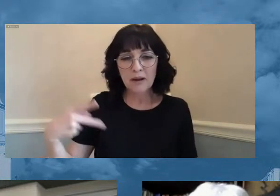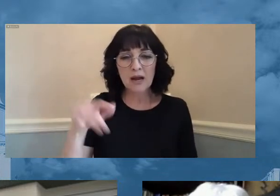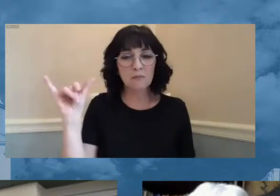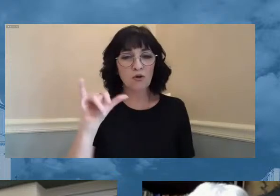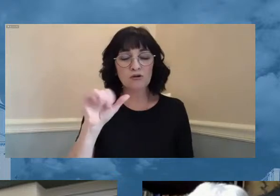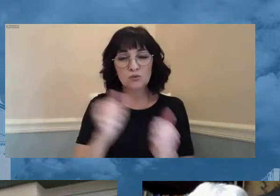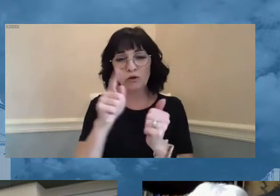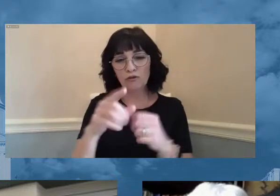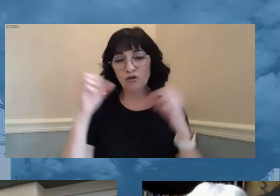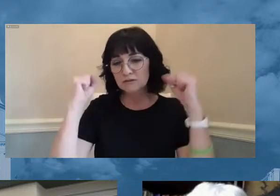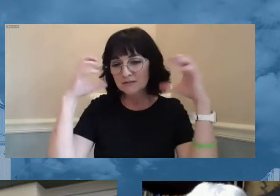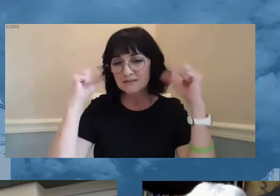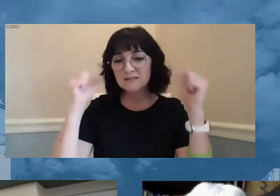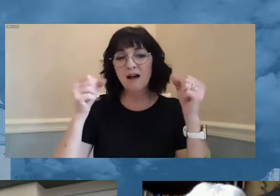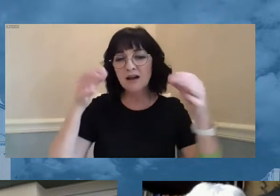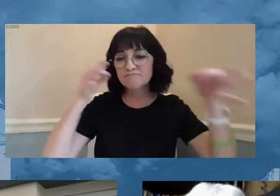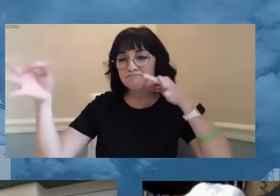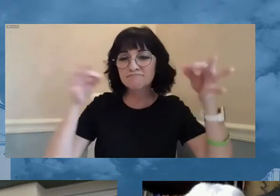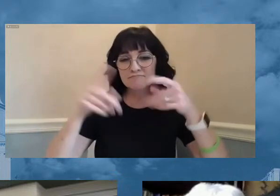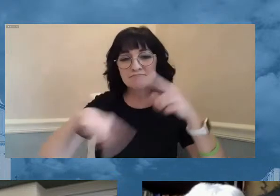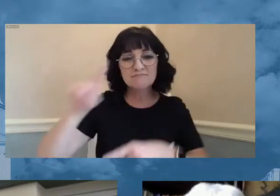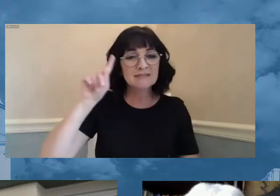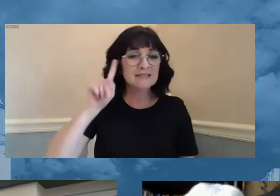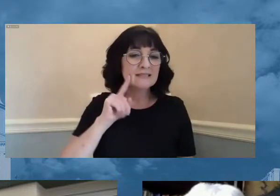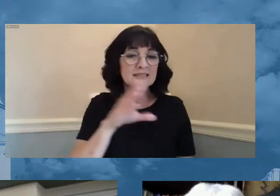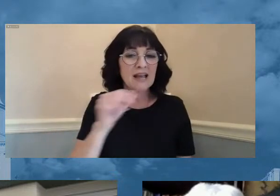your sign language for the deaf and